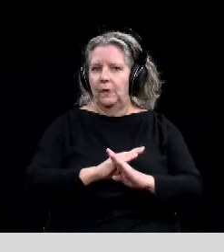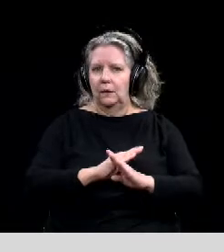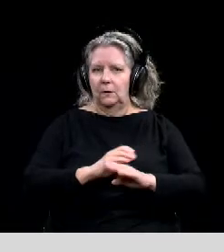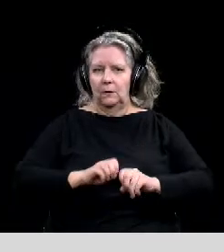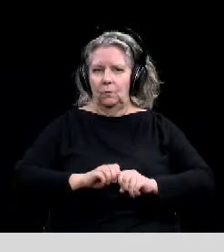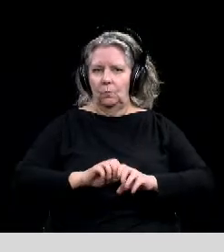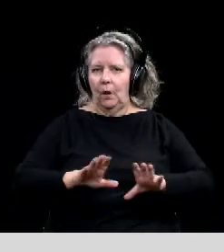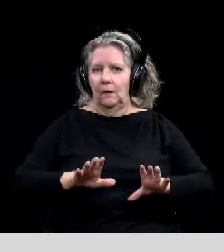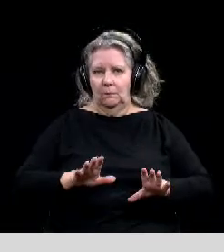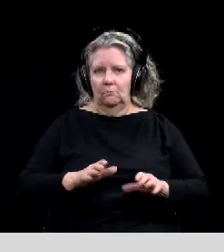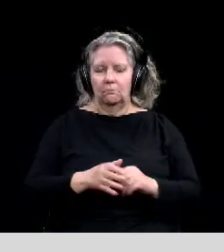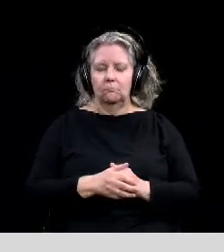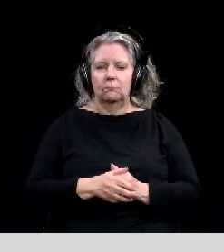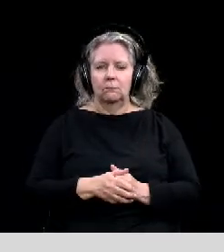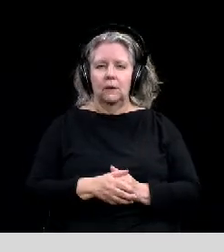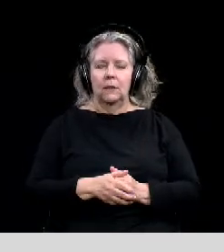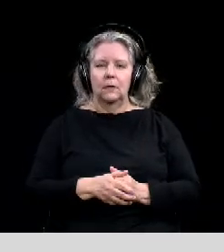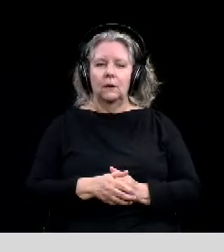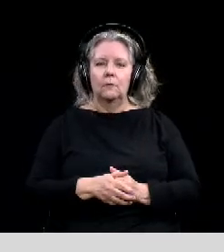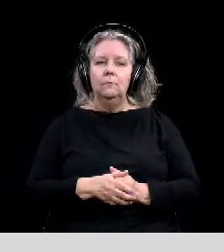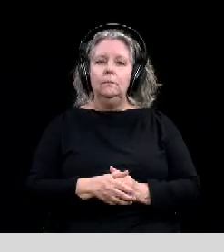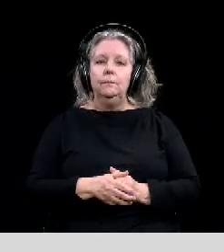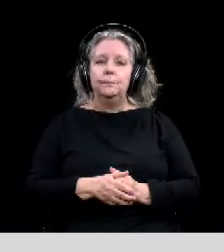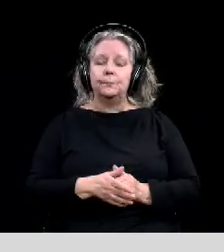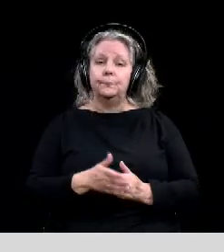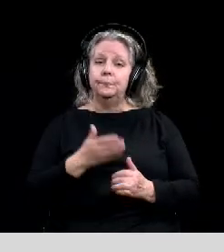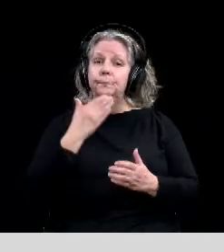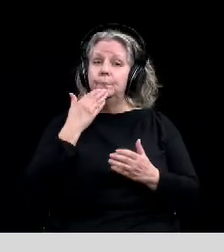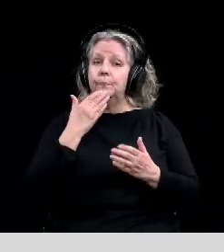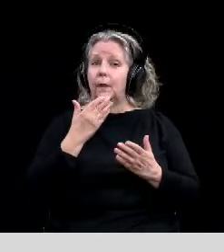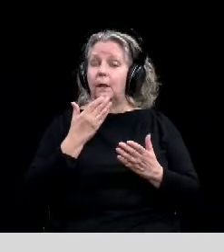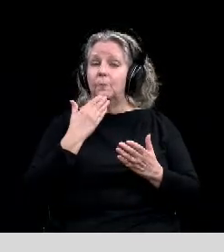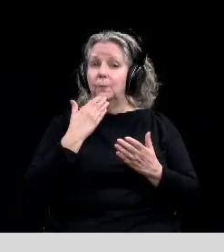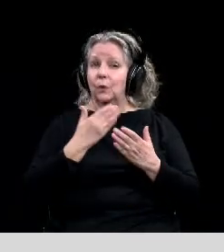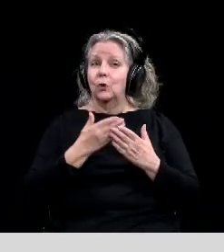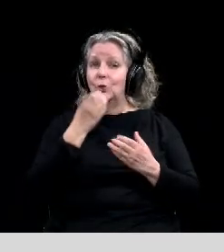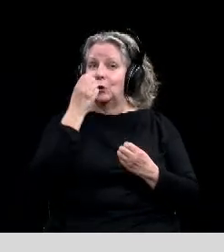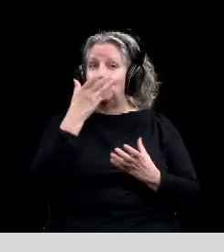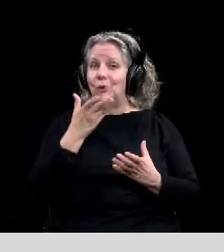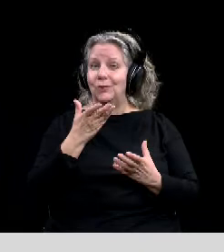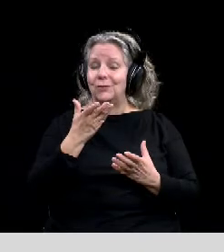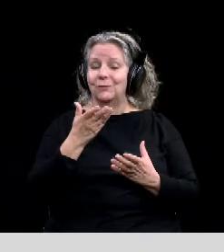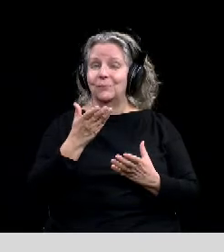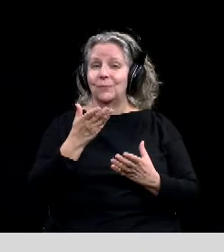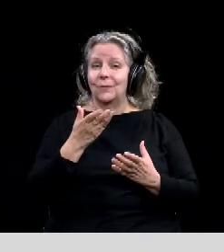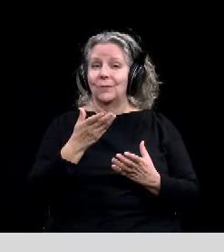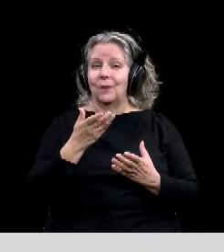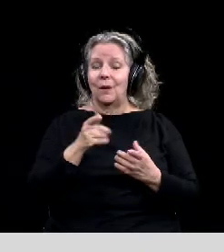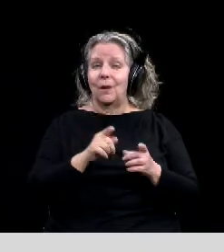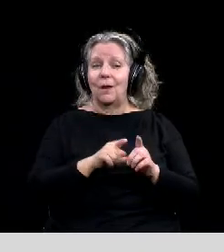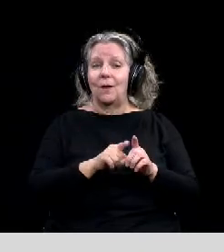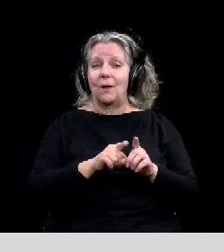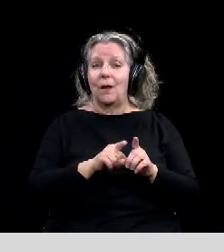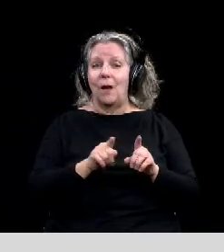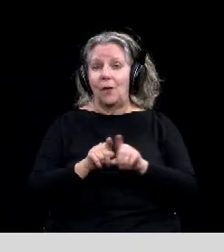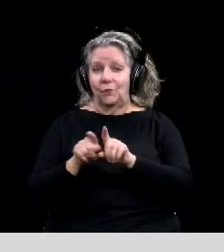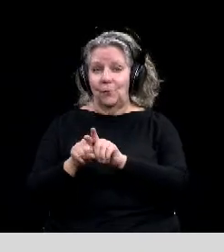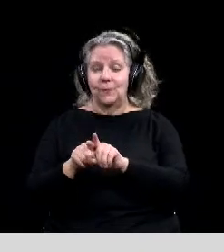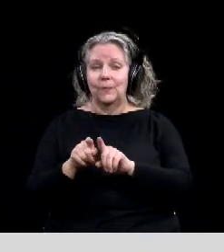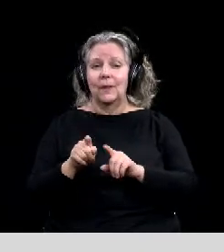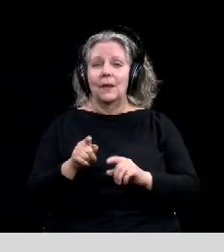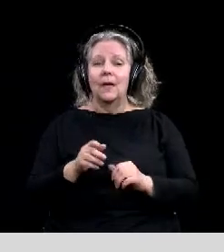More good news, and that is that the number of confirmed COVID-19 positive patients